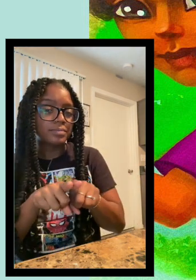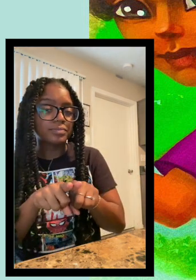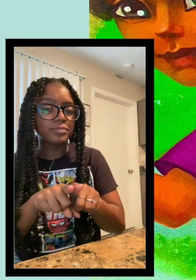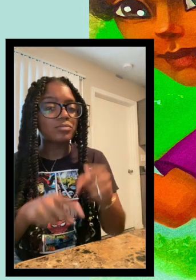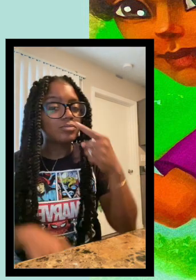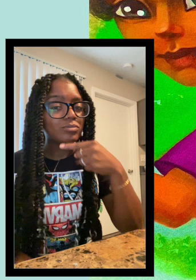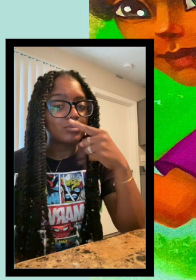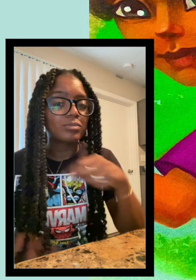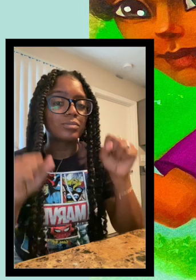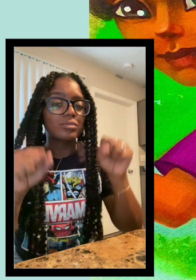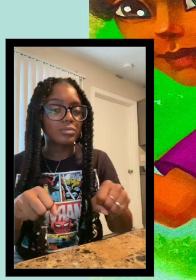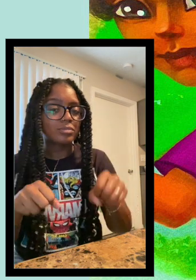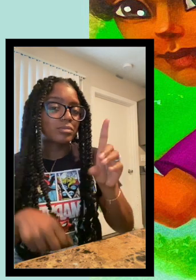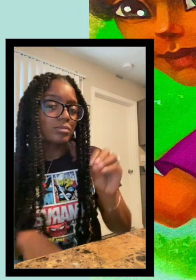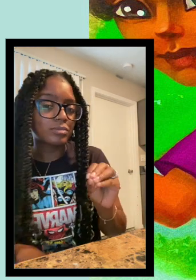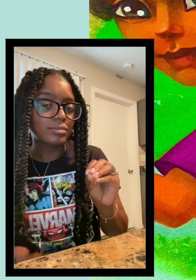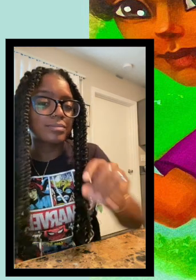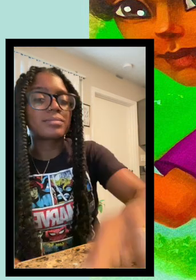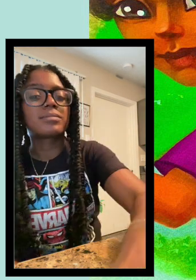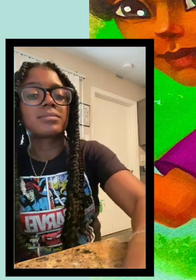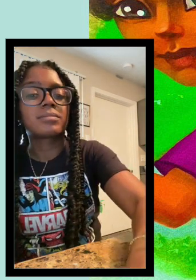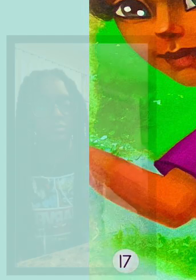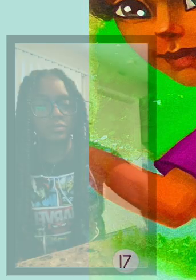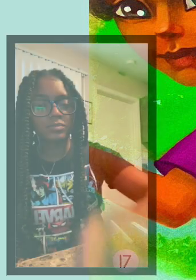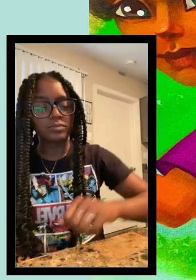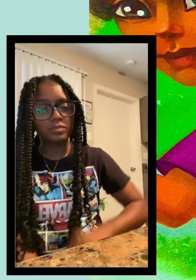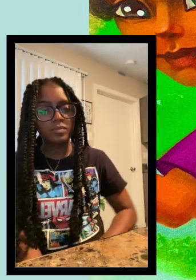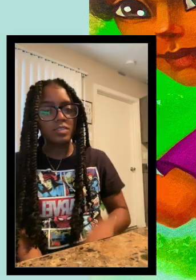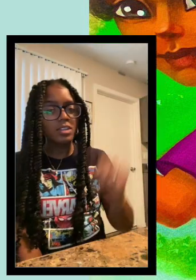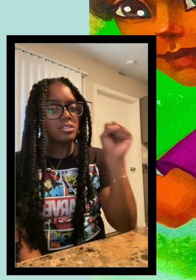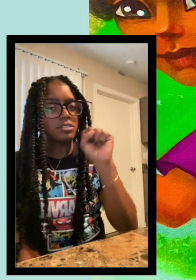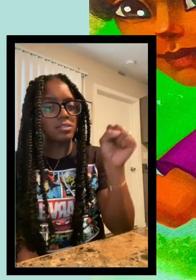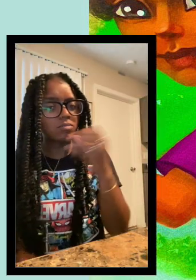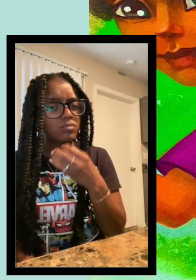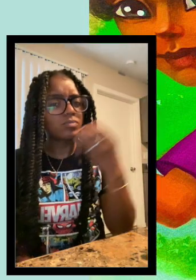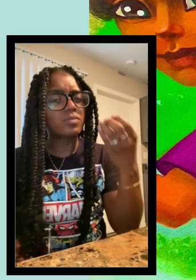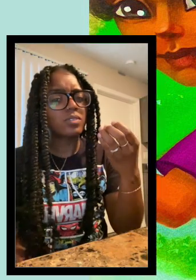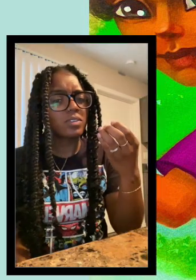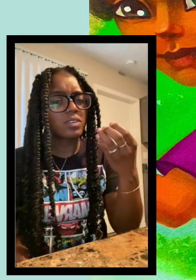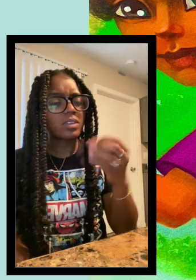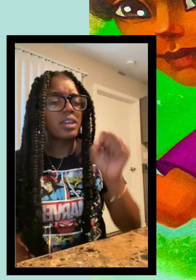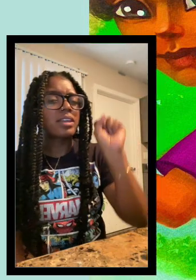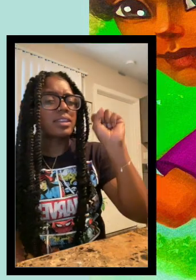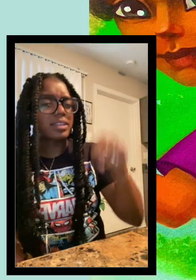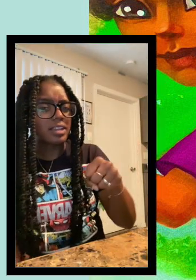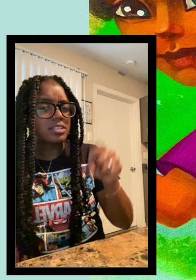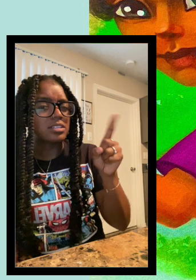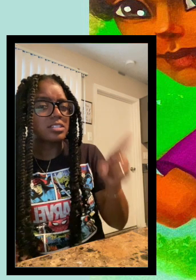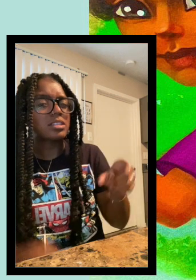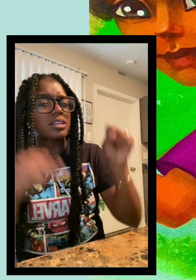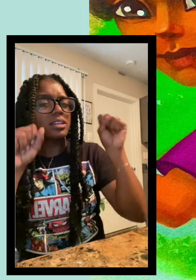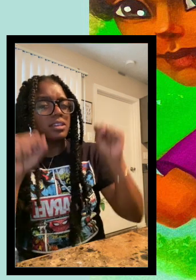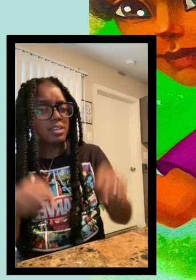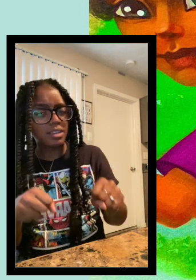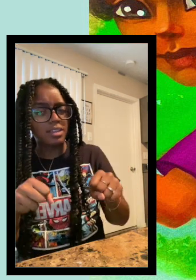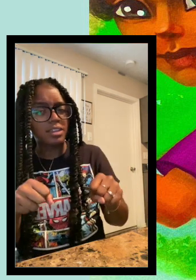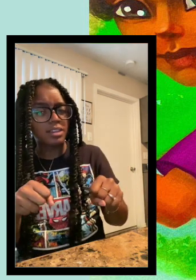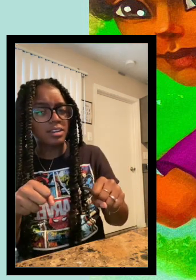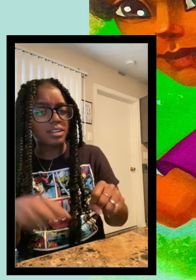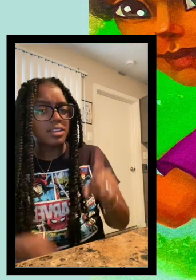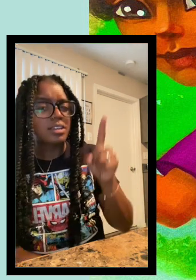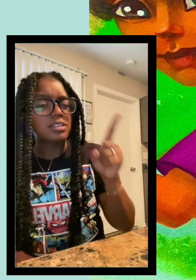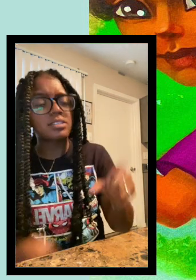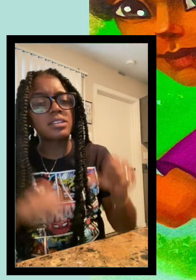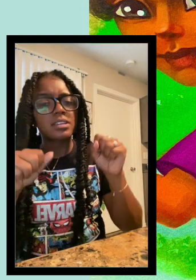to do the same thing hearing people can do. Serenity yelled, "Yes, she can. She can do